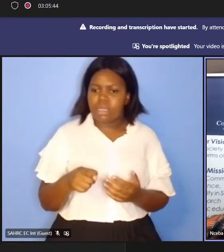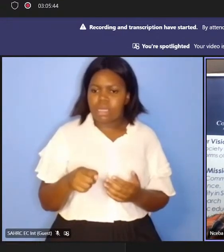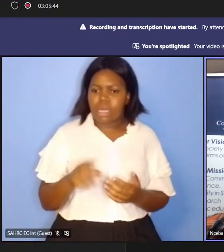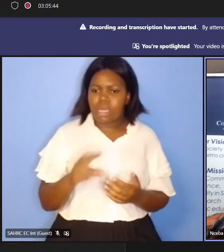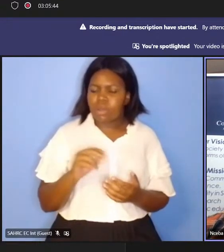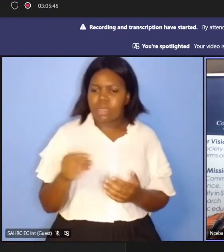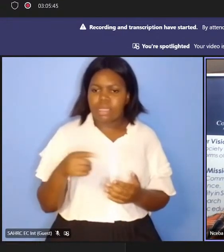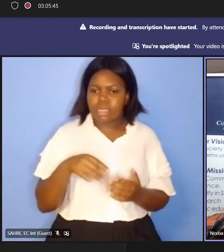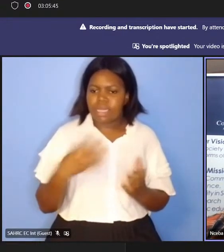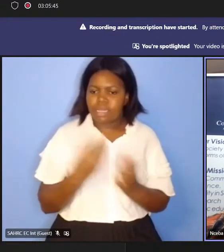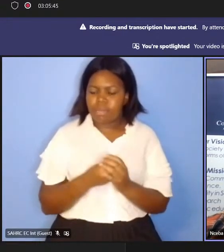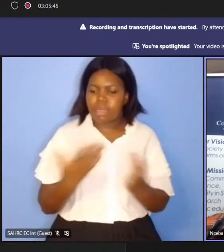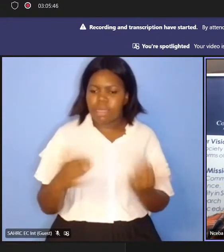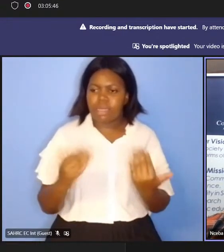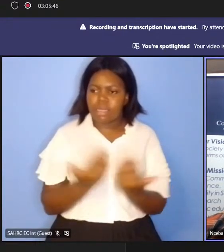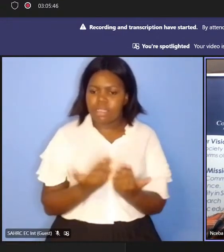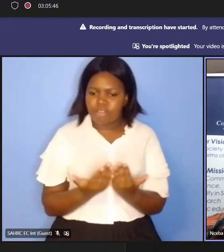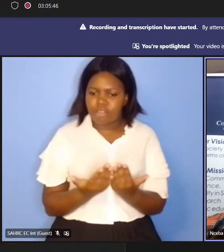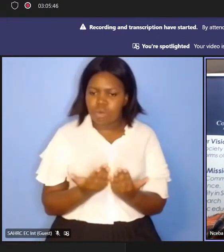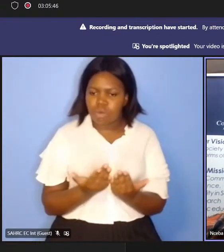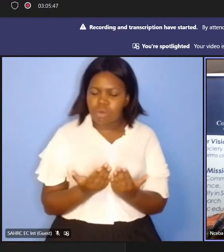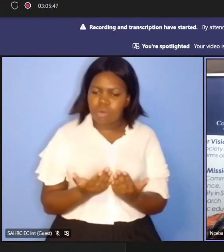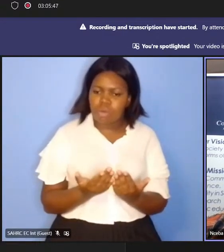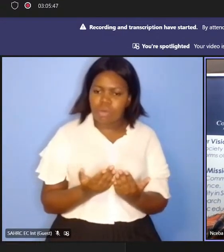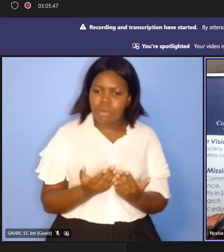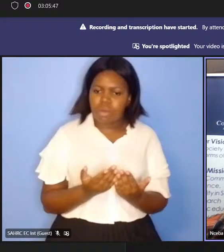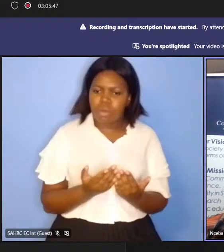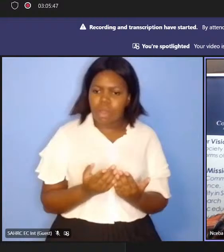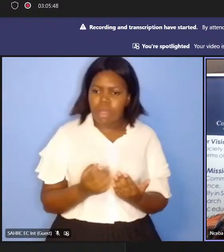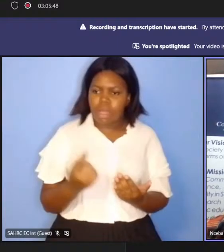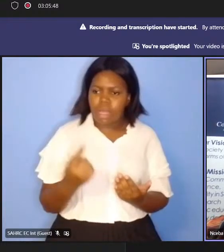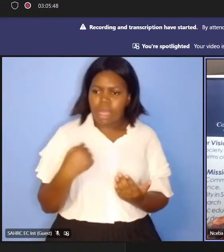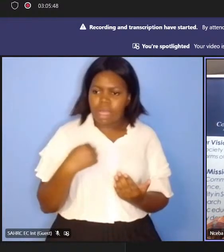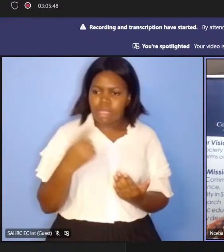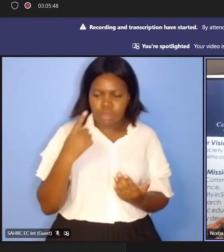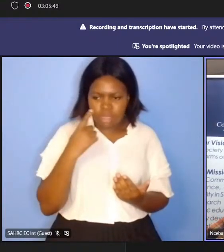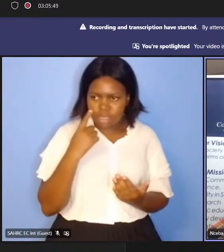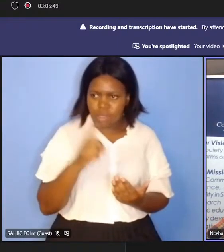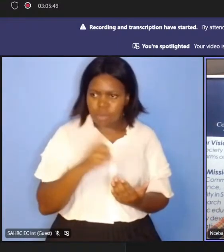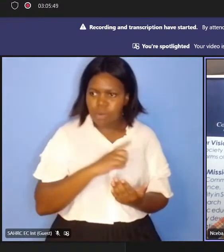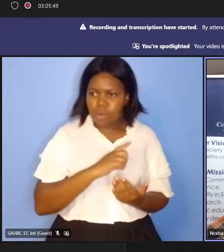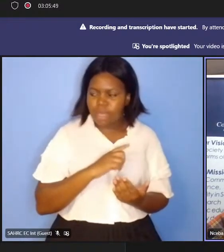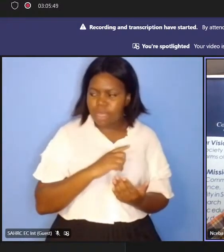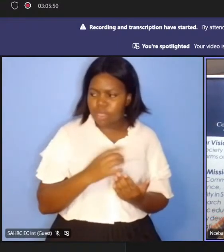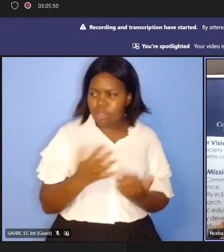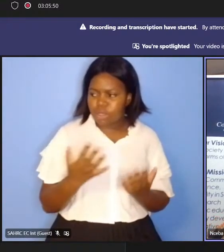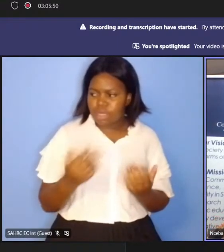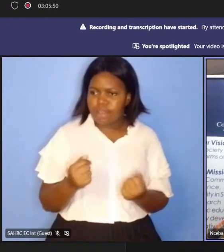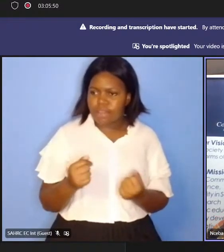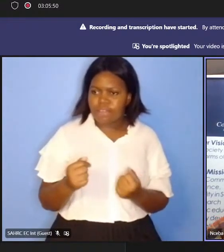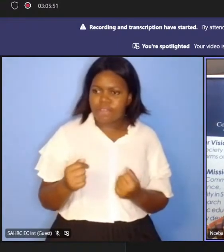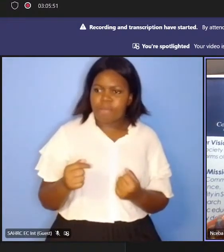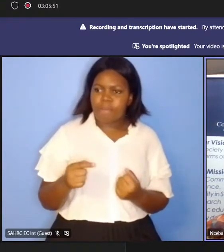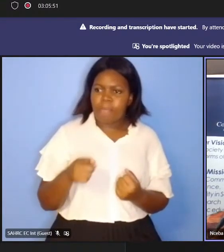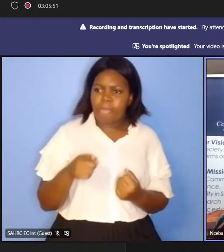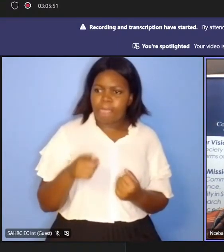education, I don't see it why should be a prescribed in terms of the guidelines that they should be long